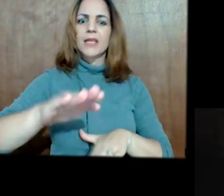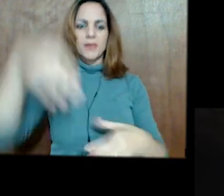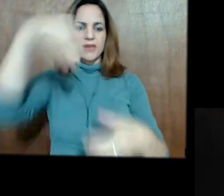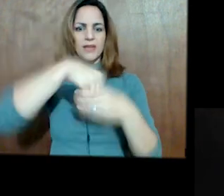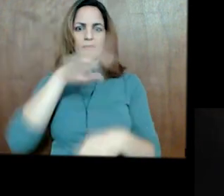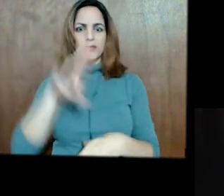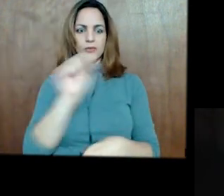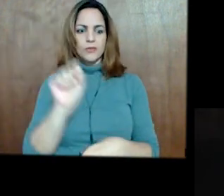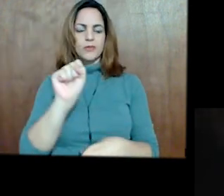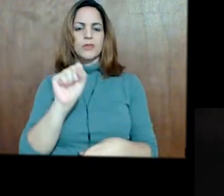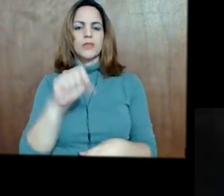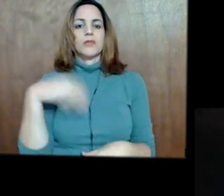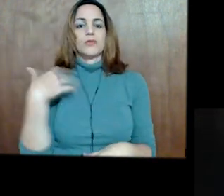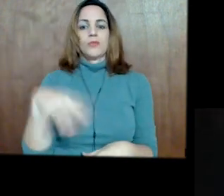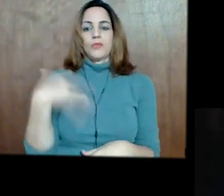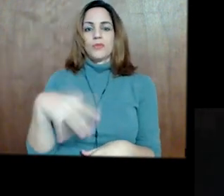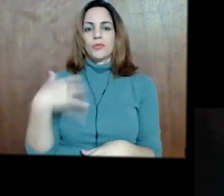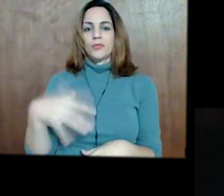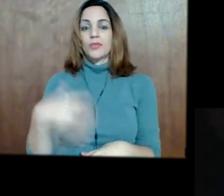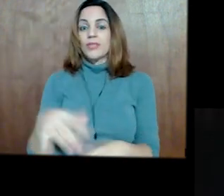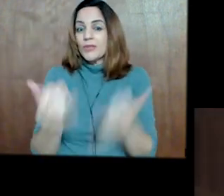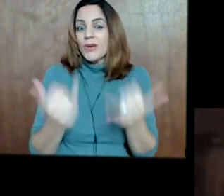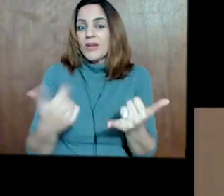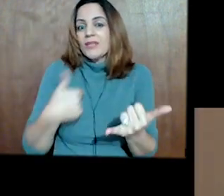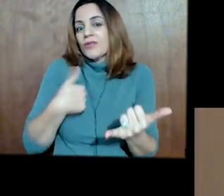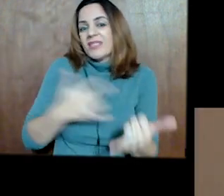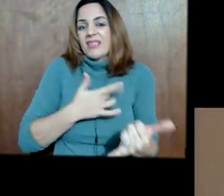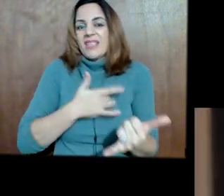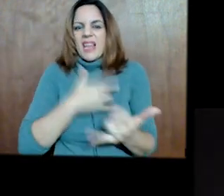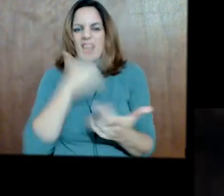While I was confident that we could do it, I was also scared.